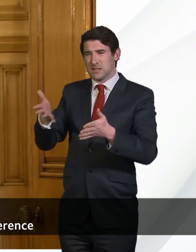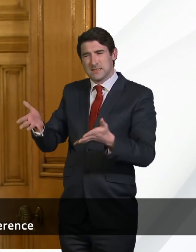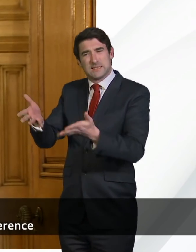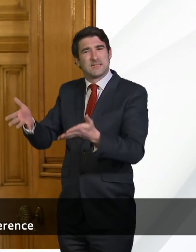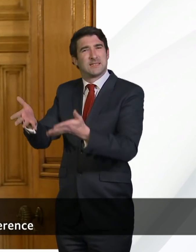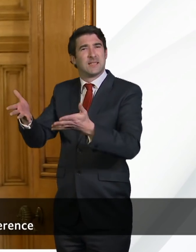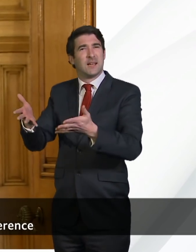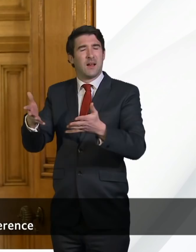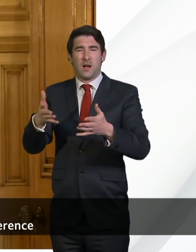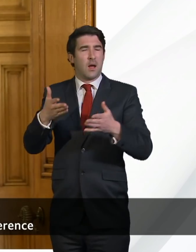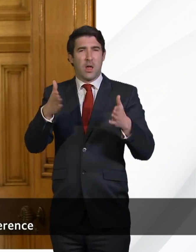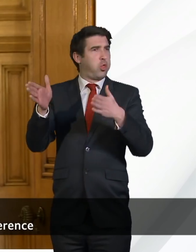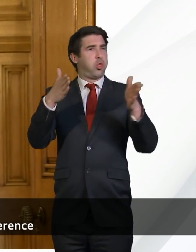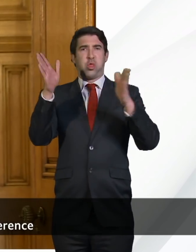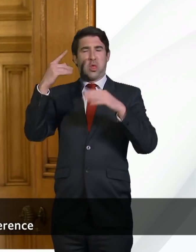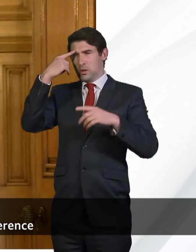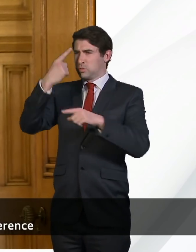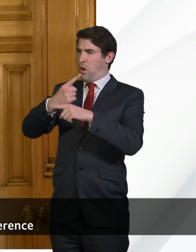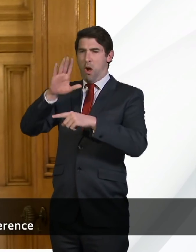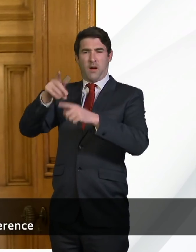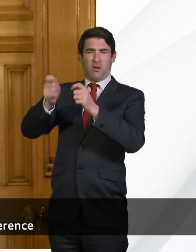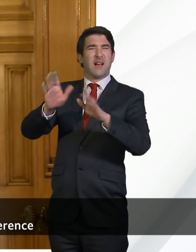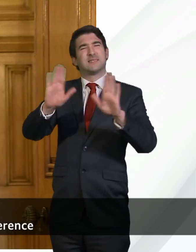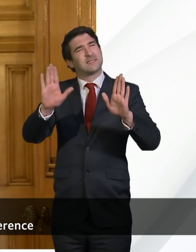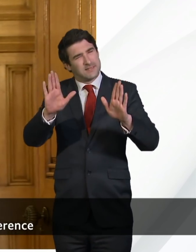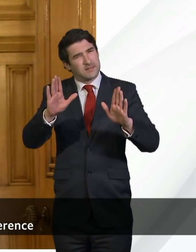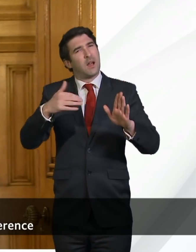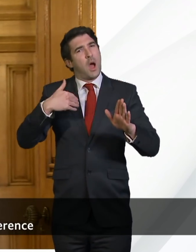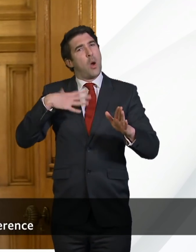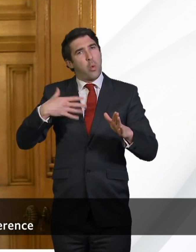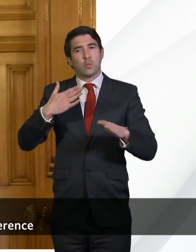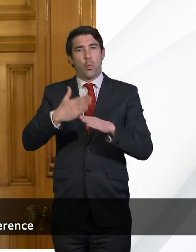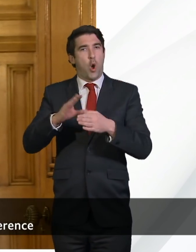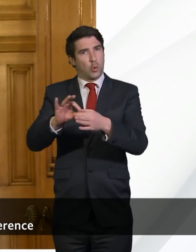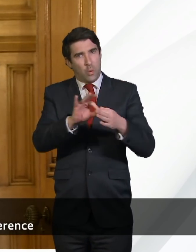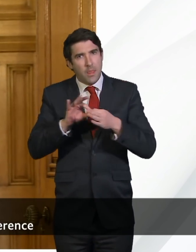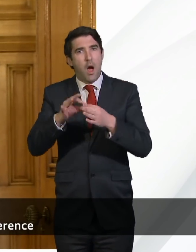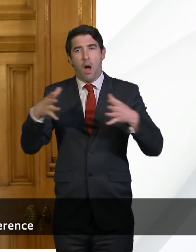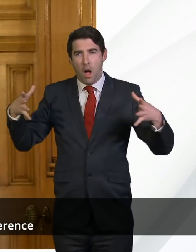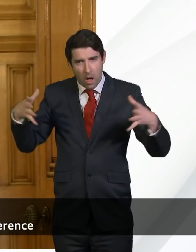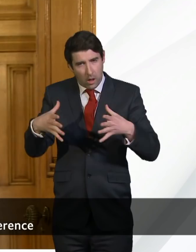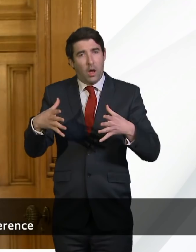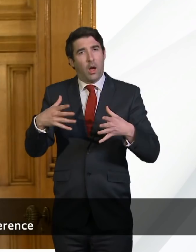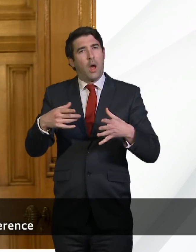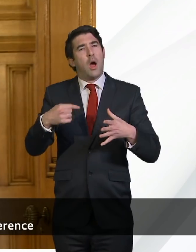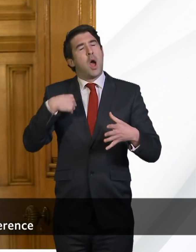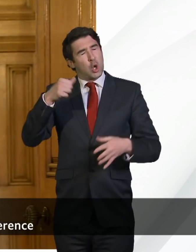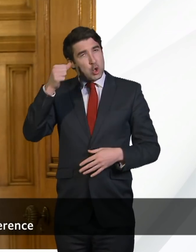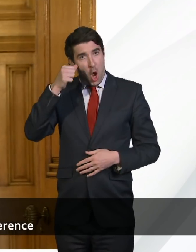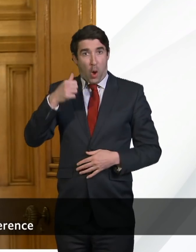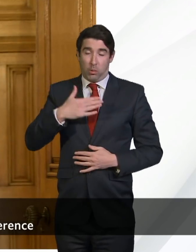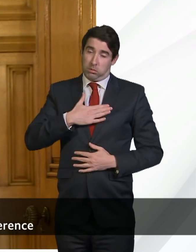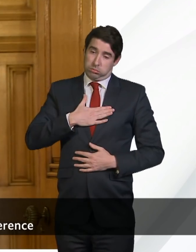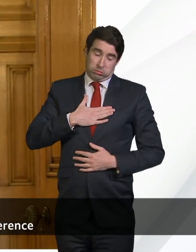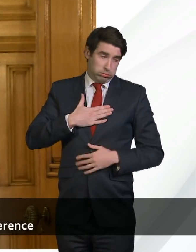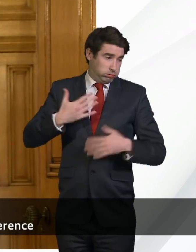the other people in government. But what I would say is I think we all recognise the enormous sacrifice they've made, how much it's done